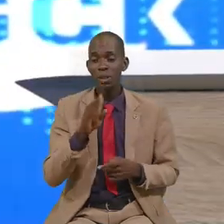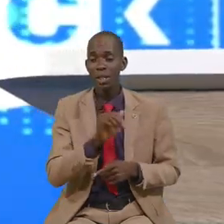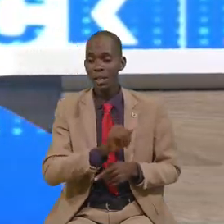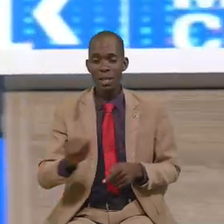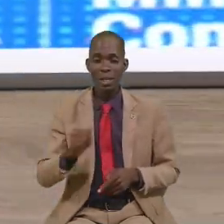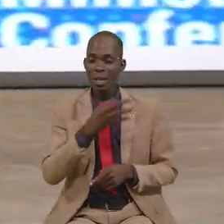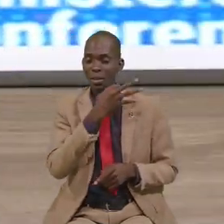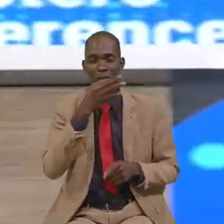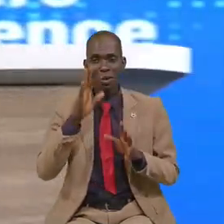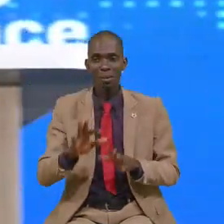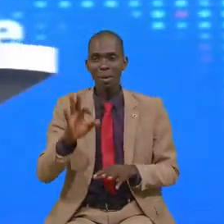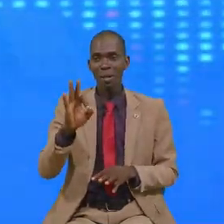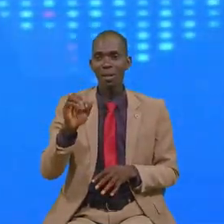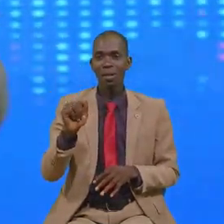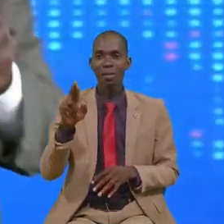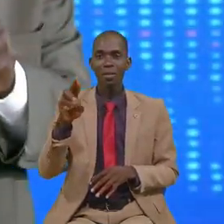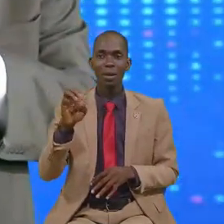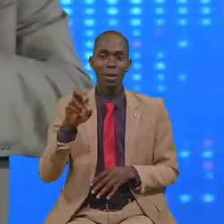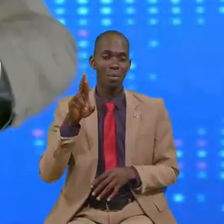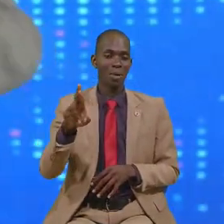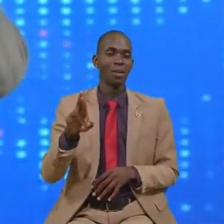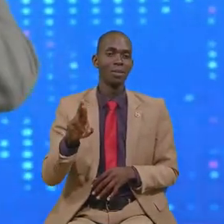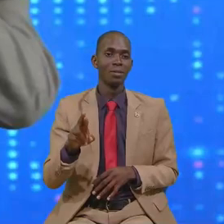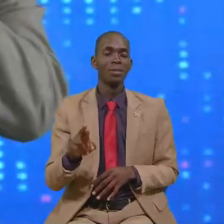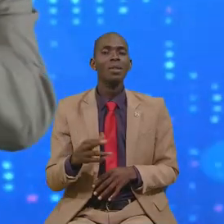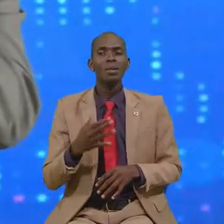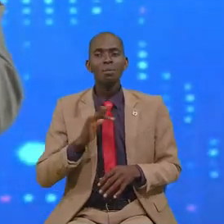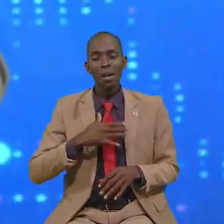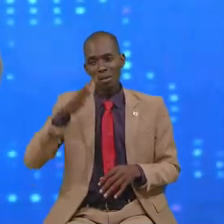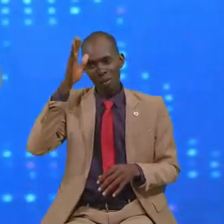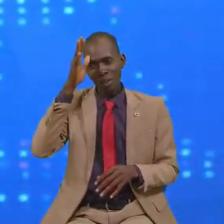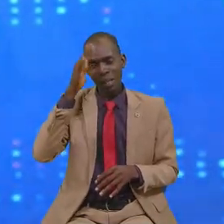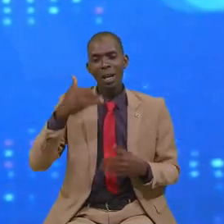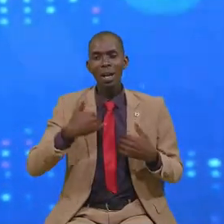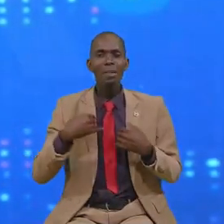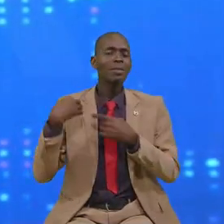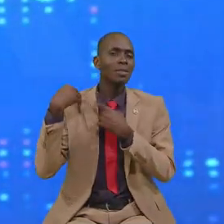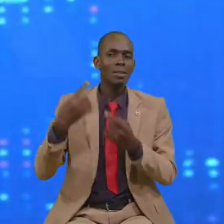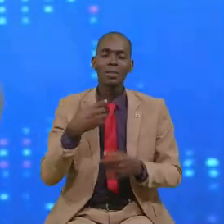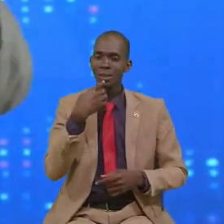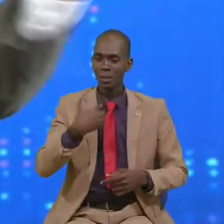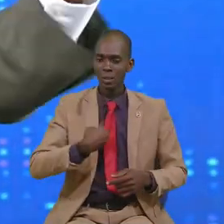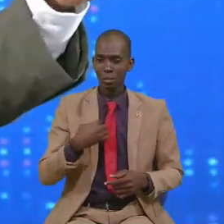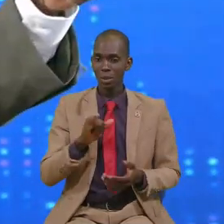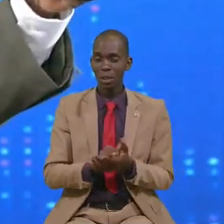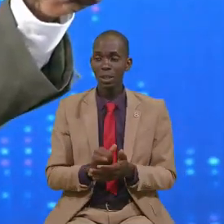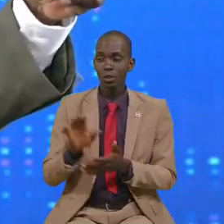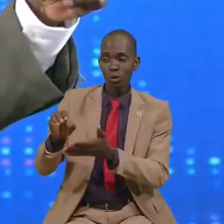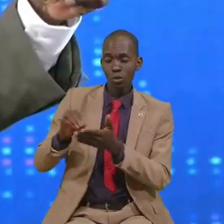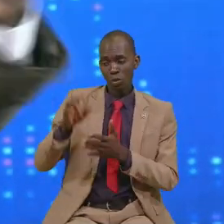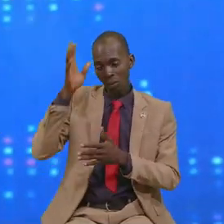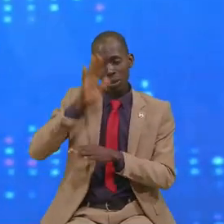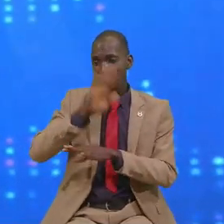I knew what he had been thinking. He had told me that the education he did not have, I will